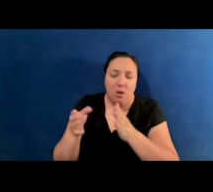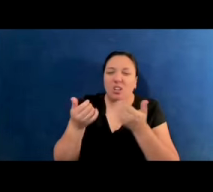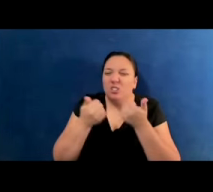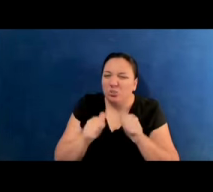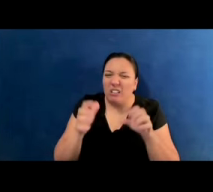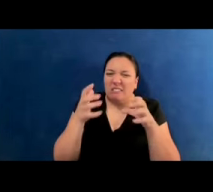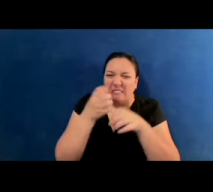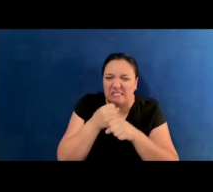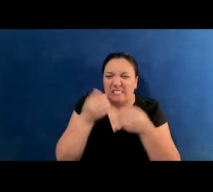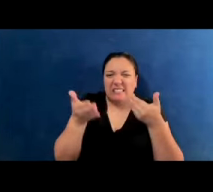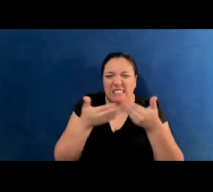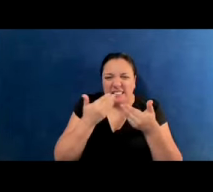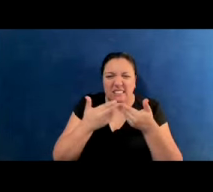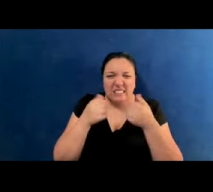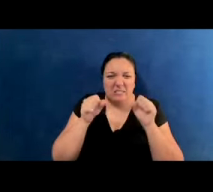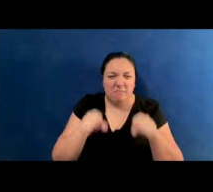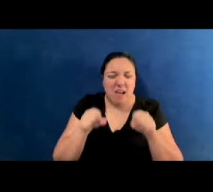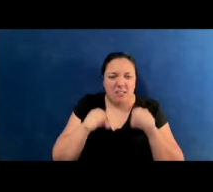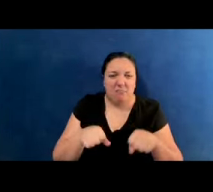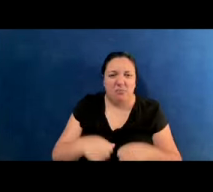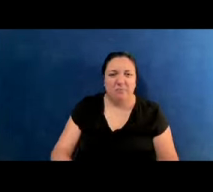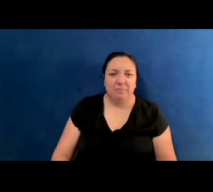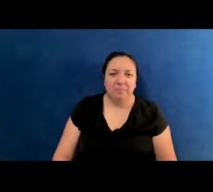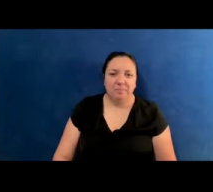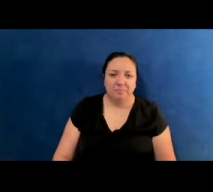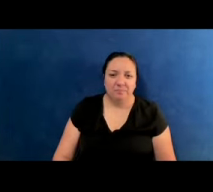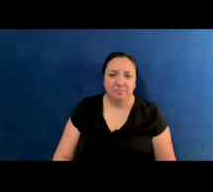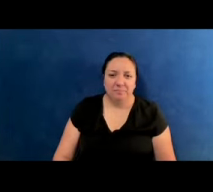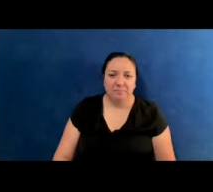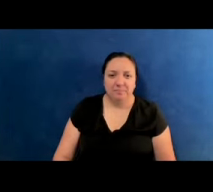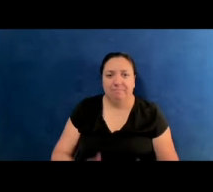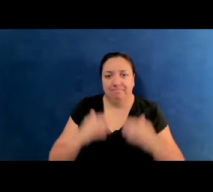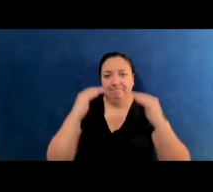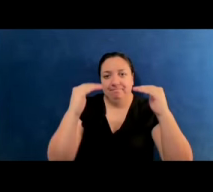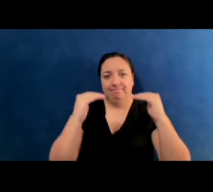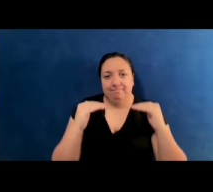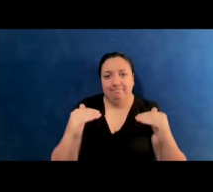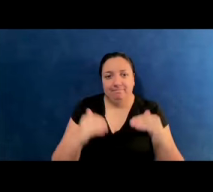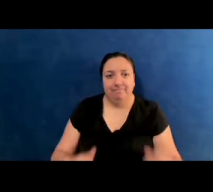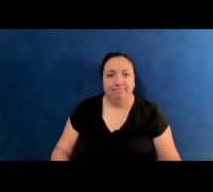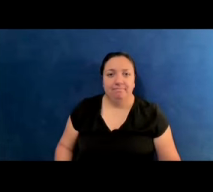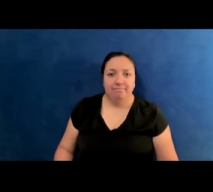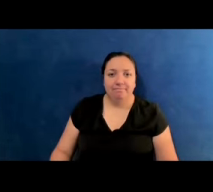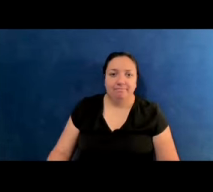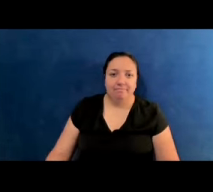easy as possible for you to be able to enroll. We could go to the next slide.